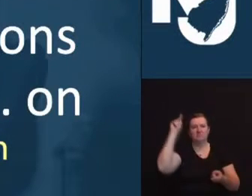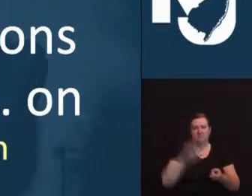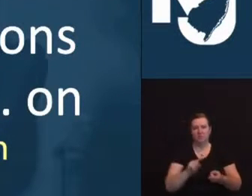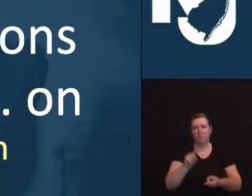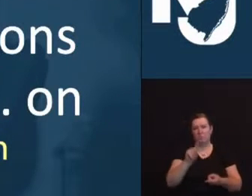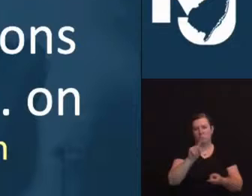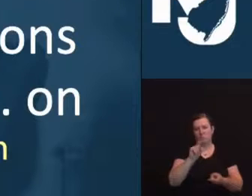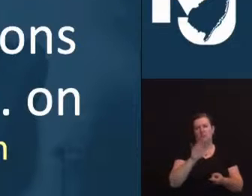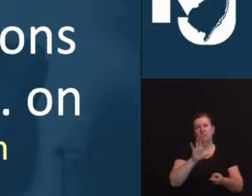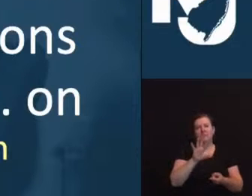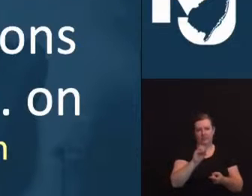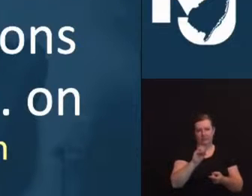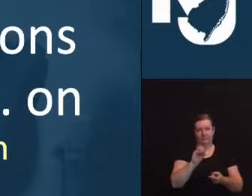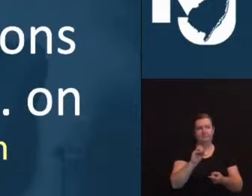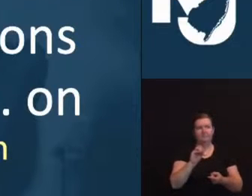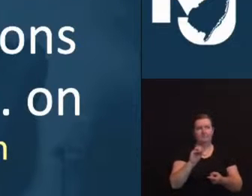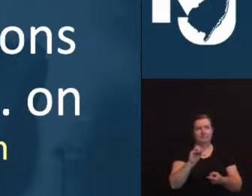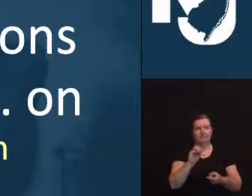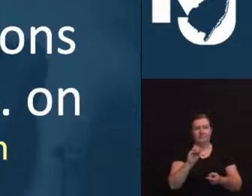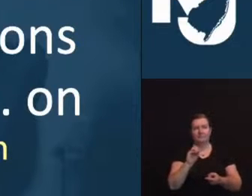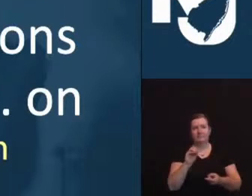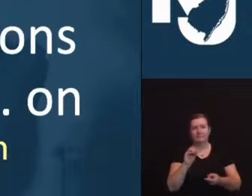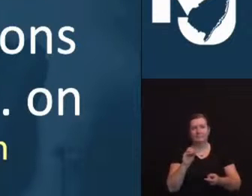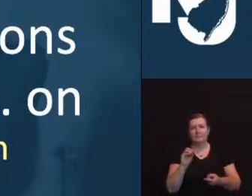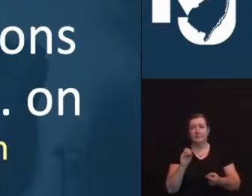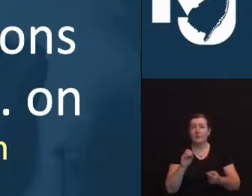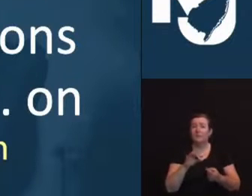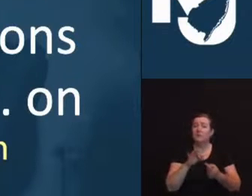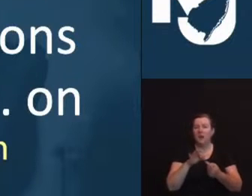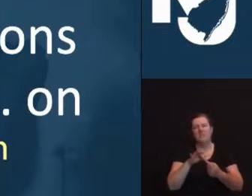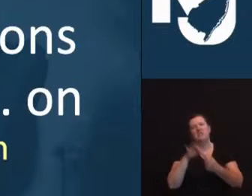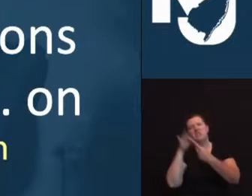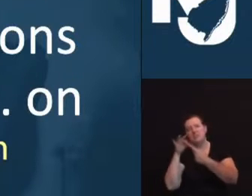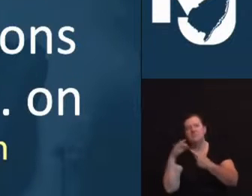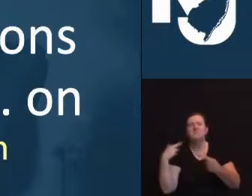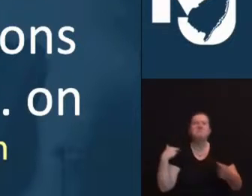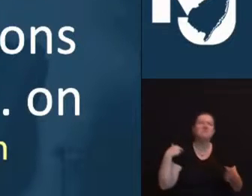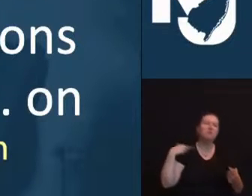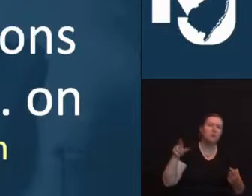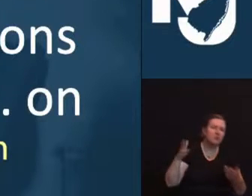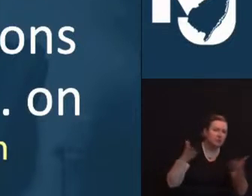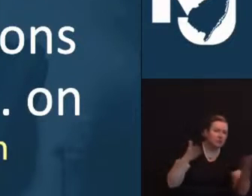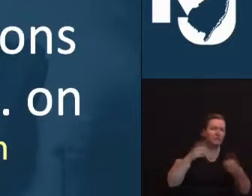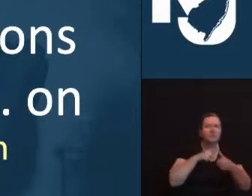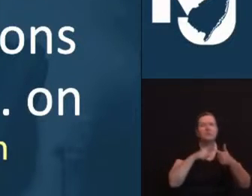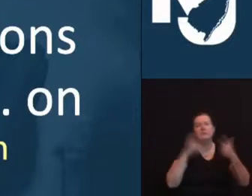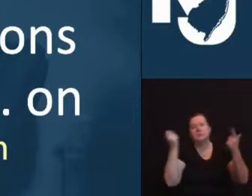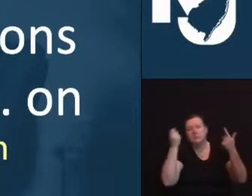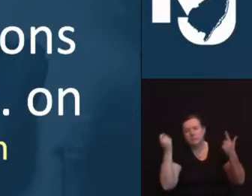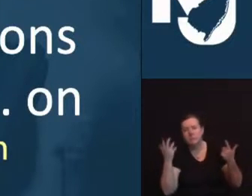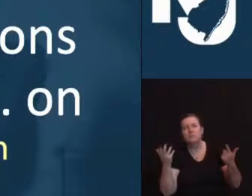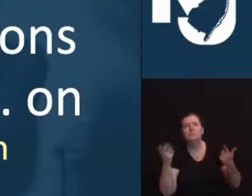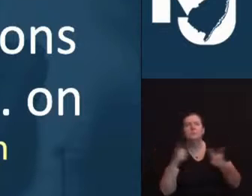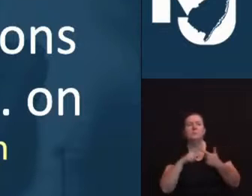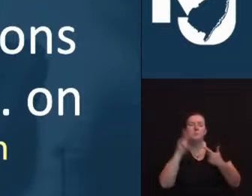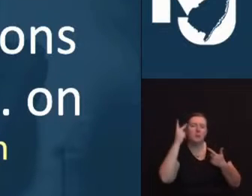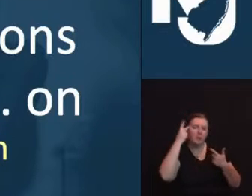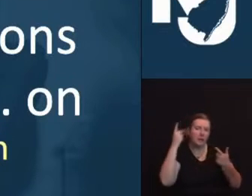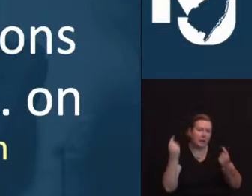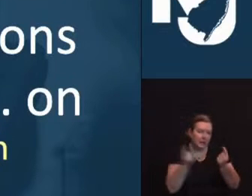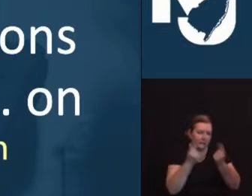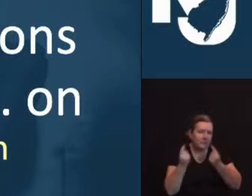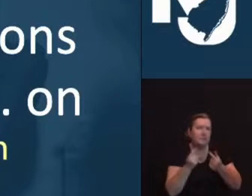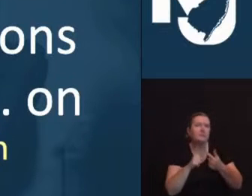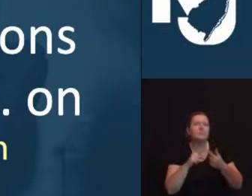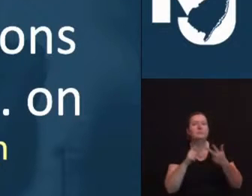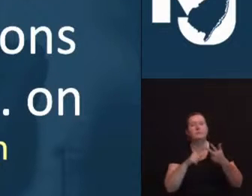150. Again, with the exceptions for religious services or celebrations, political activities, wedding ceremonies, funerals,